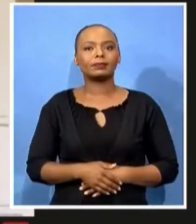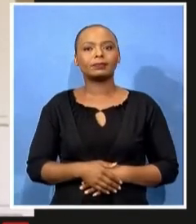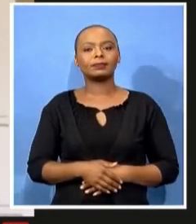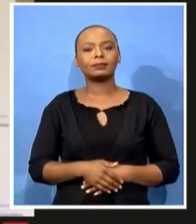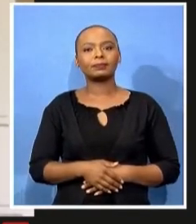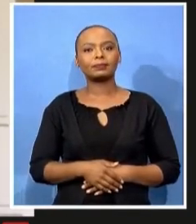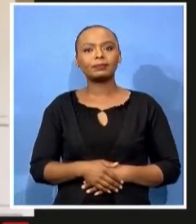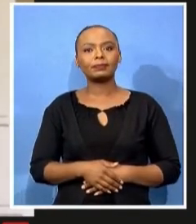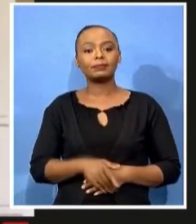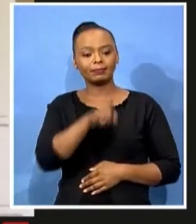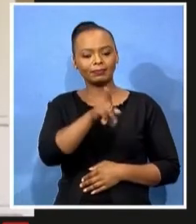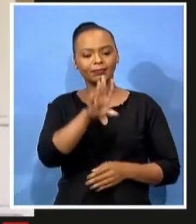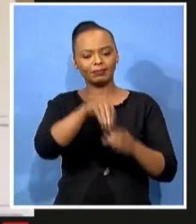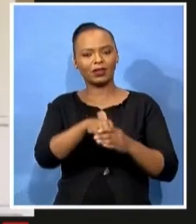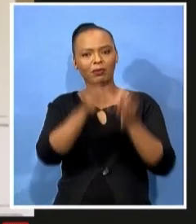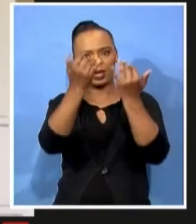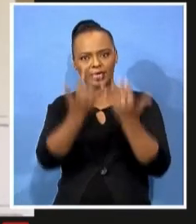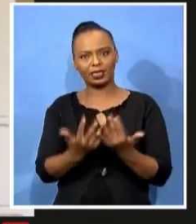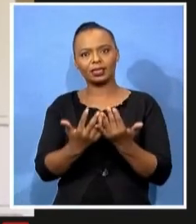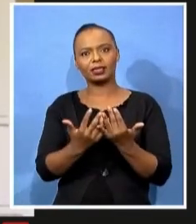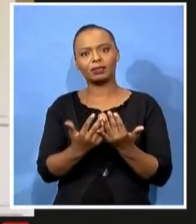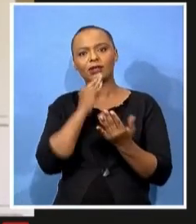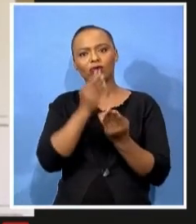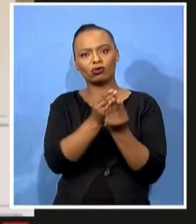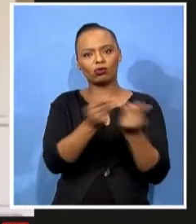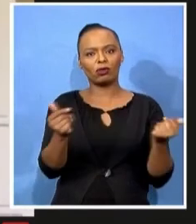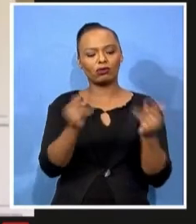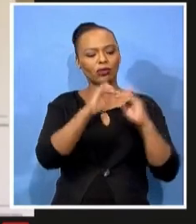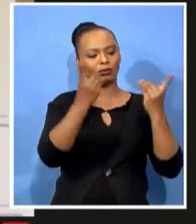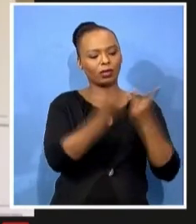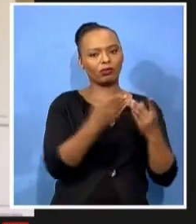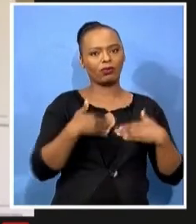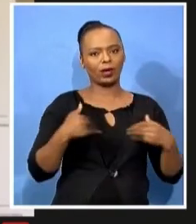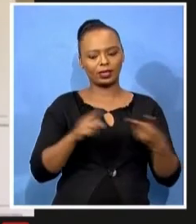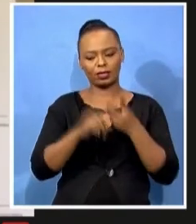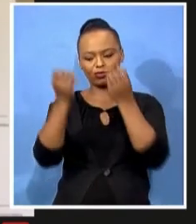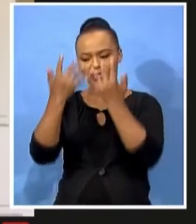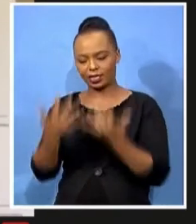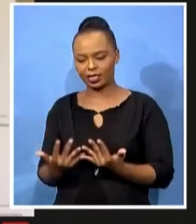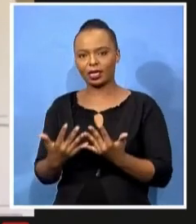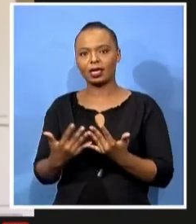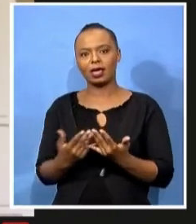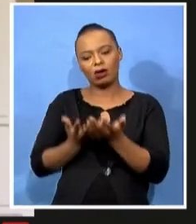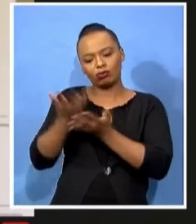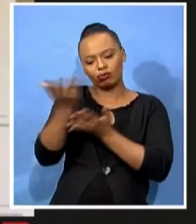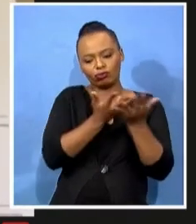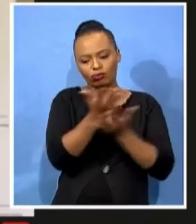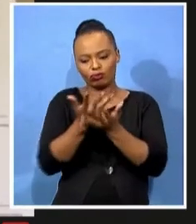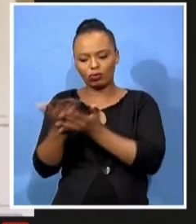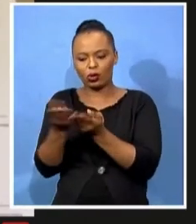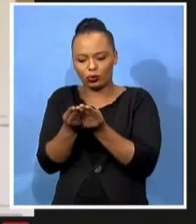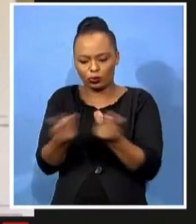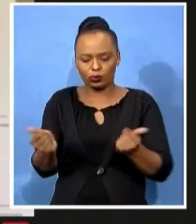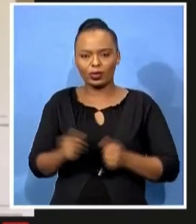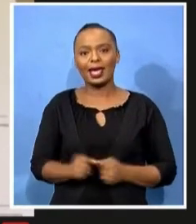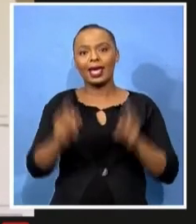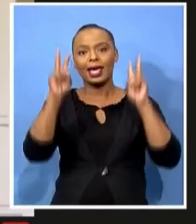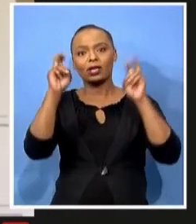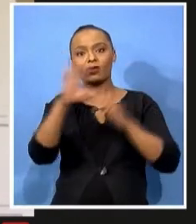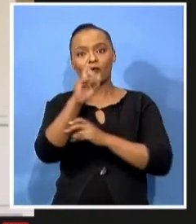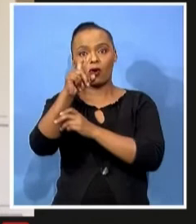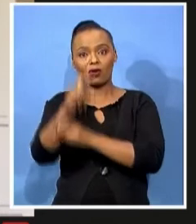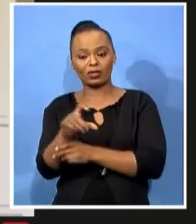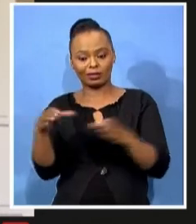the Department of Health and the Treasury. So the issue of COVAX was actually sorted. So the President announced that, in fact, in terms of the